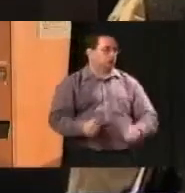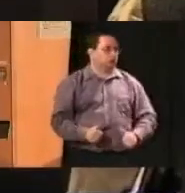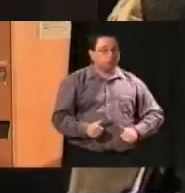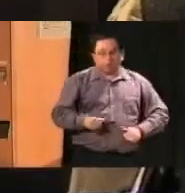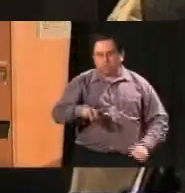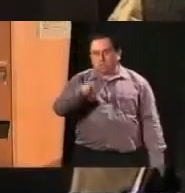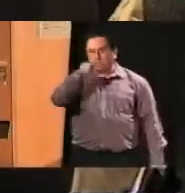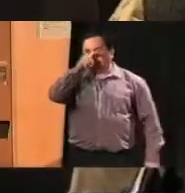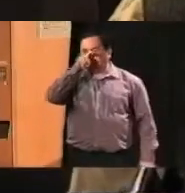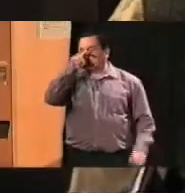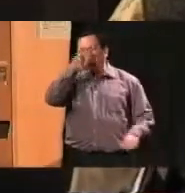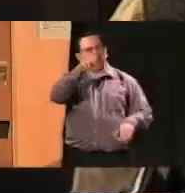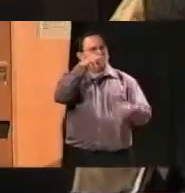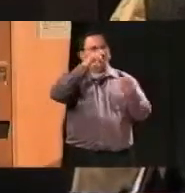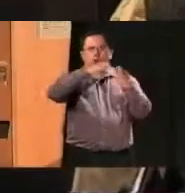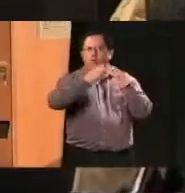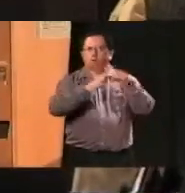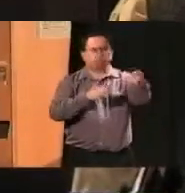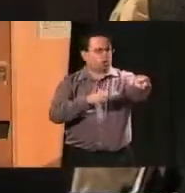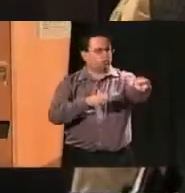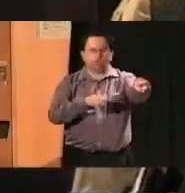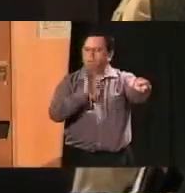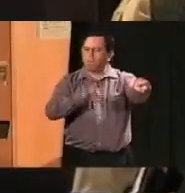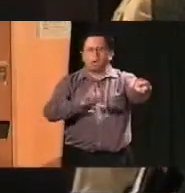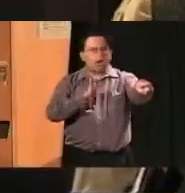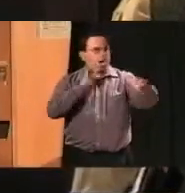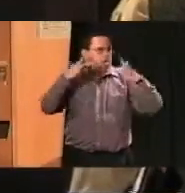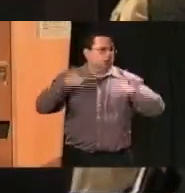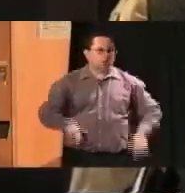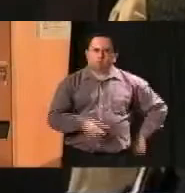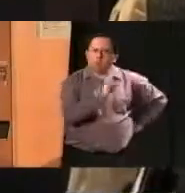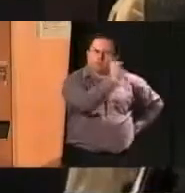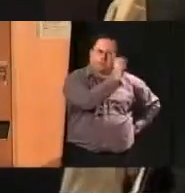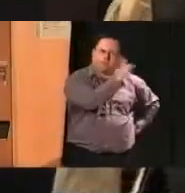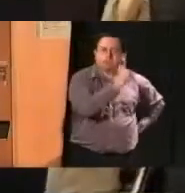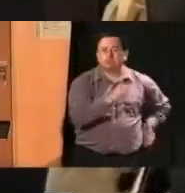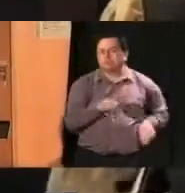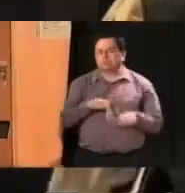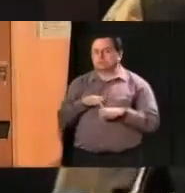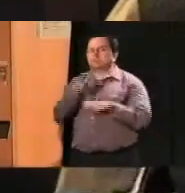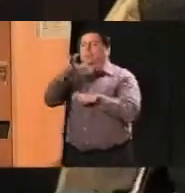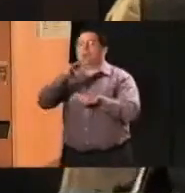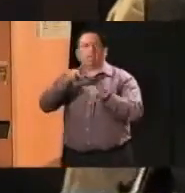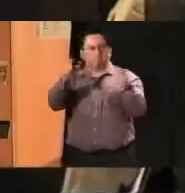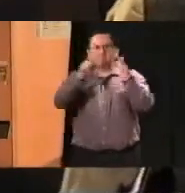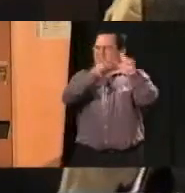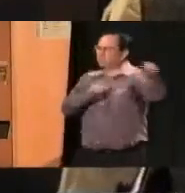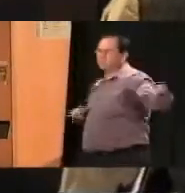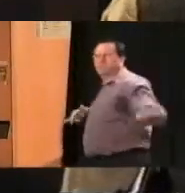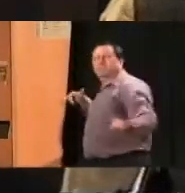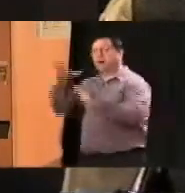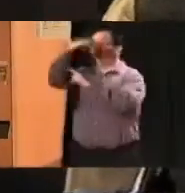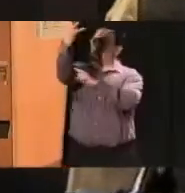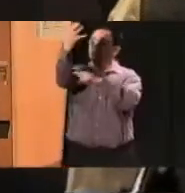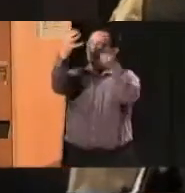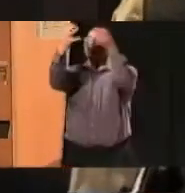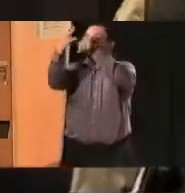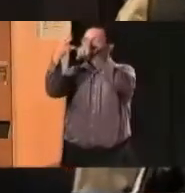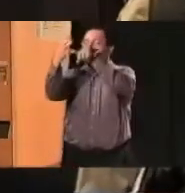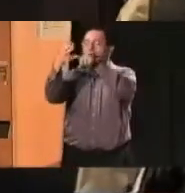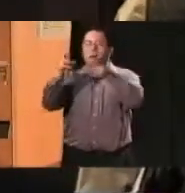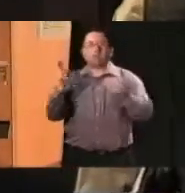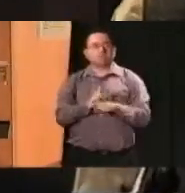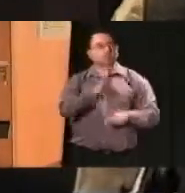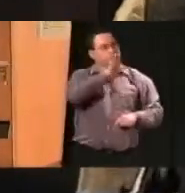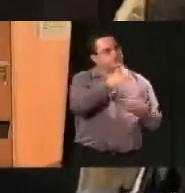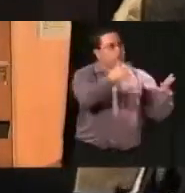was a problem child and was severely disciplined. In climbing classes, he beat all the others to the top of the tree, but insisted on using his own way